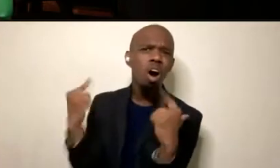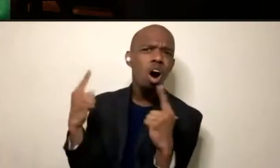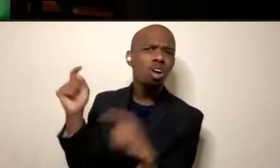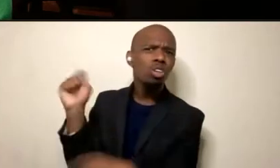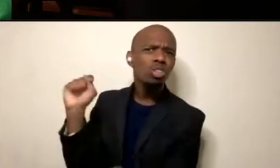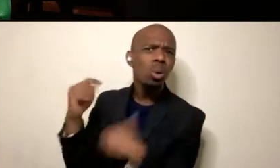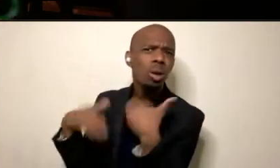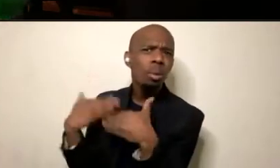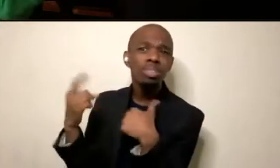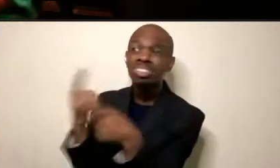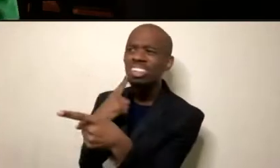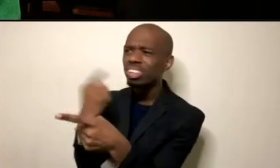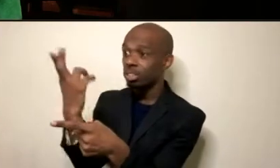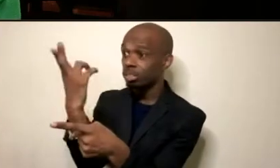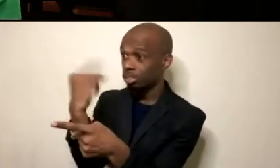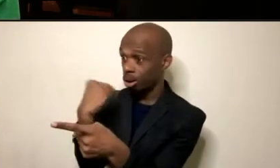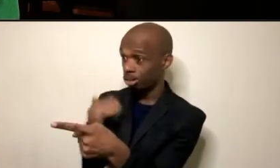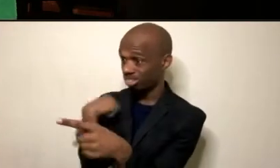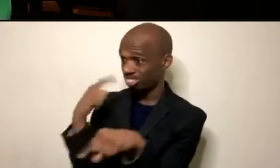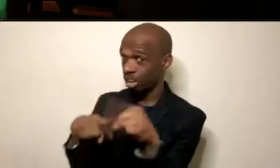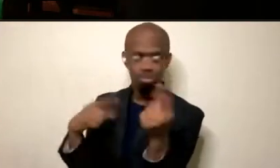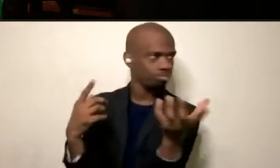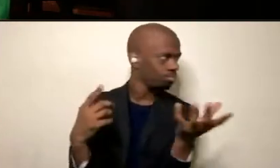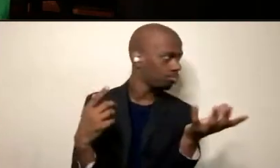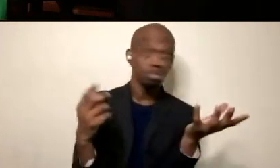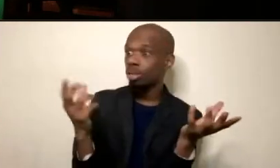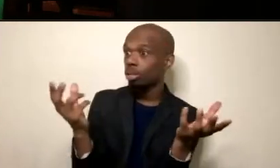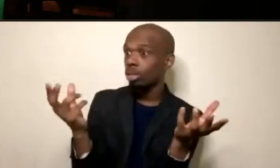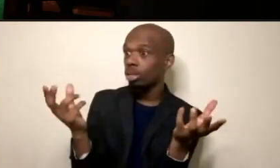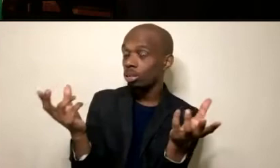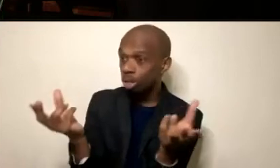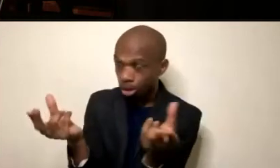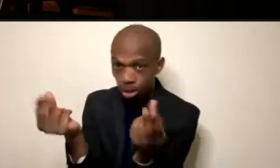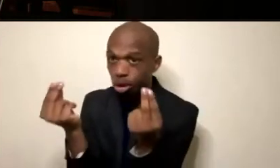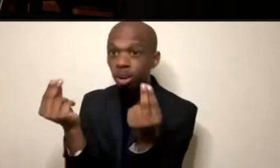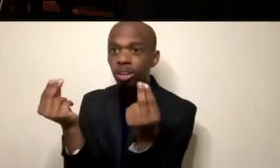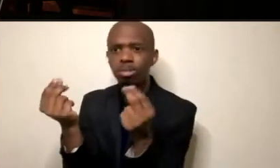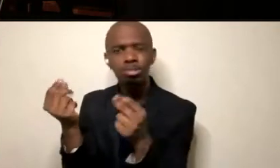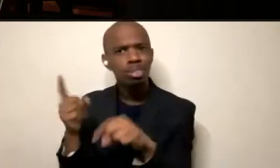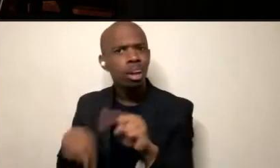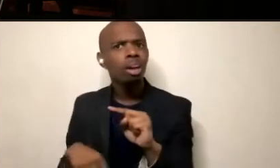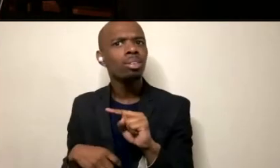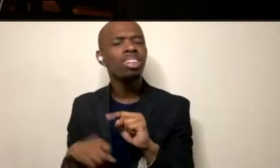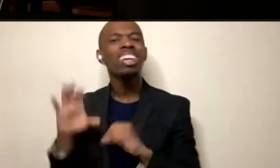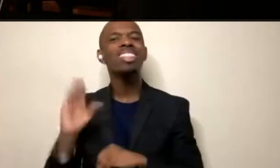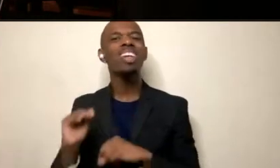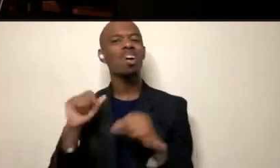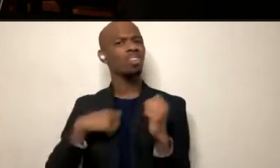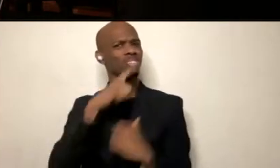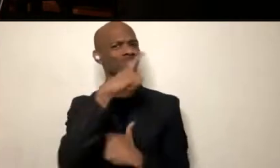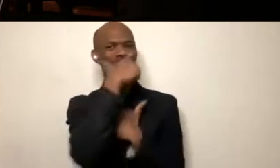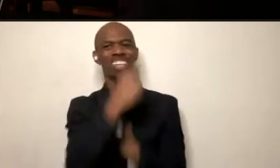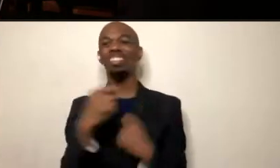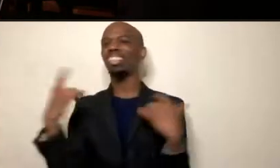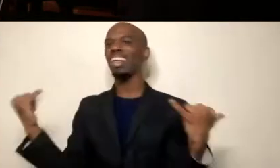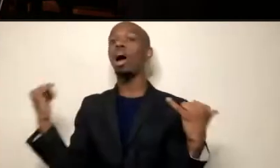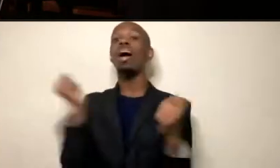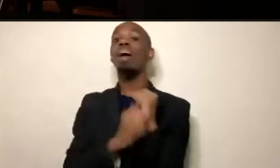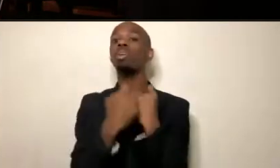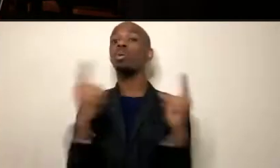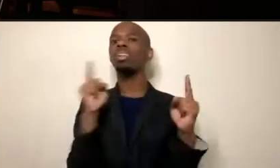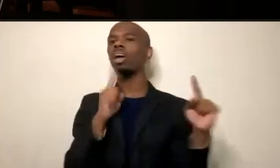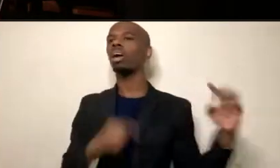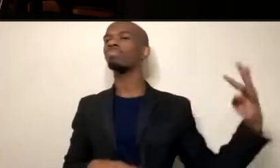like, yeah, you can't have all the toilet paper. And all of a sudden, it's everybody's character comes through. A theater, you know,